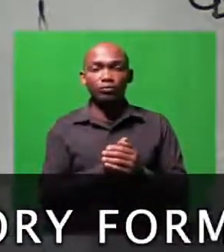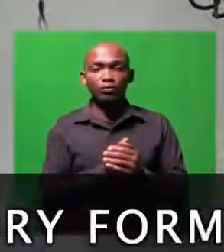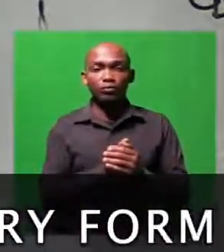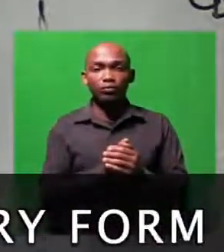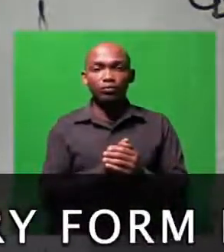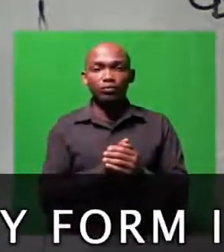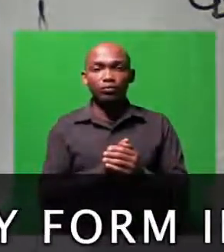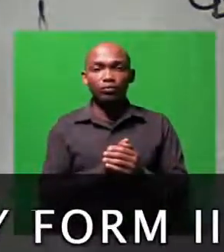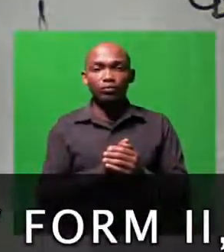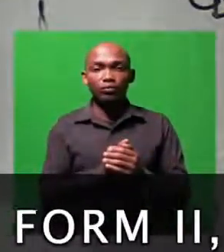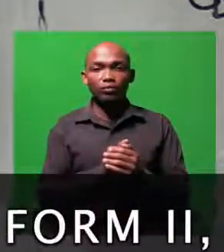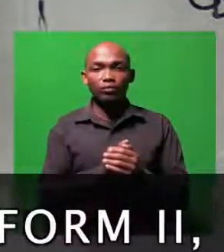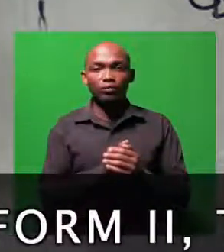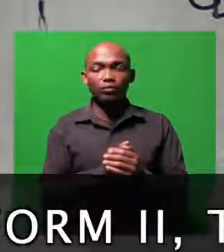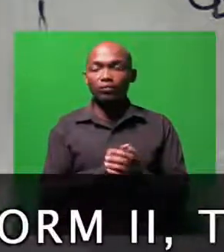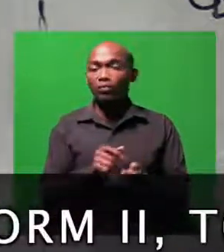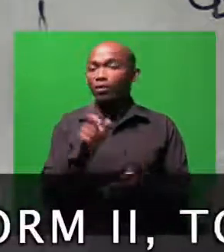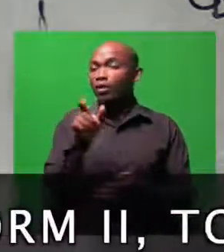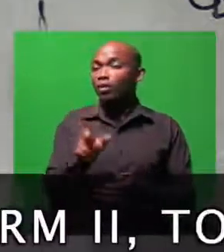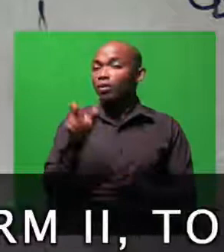because